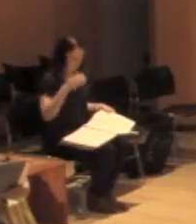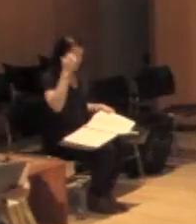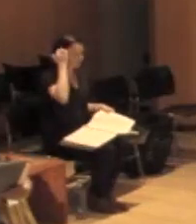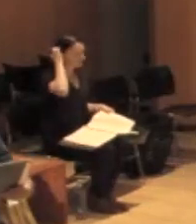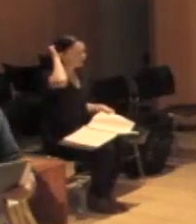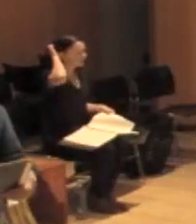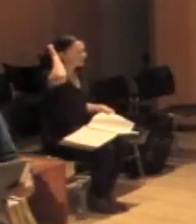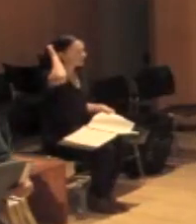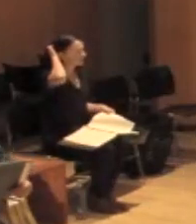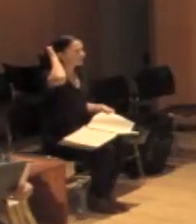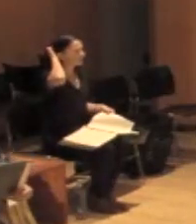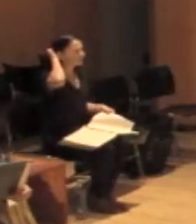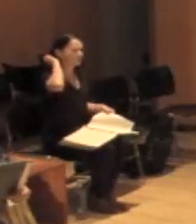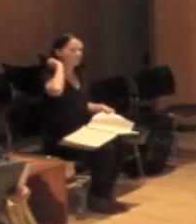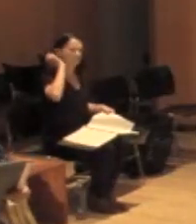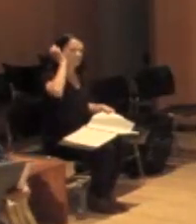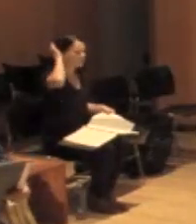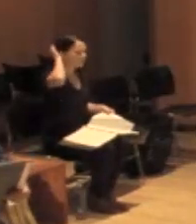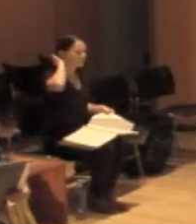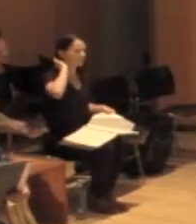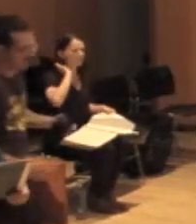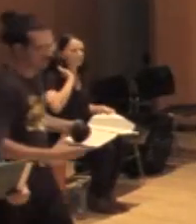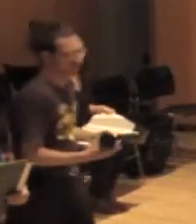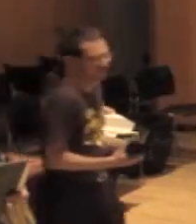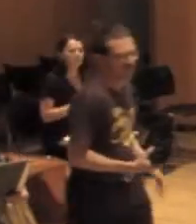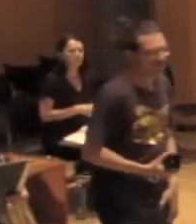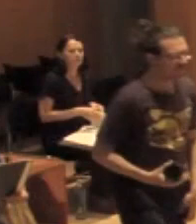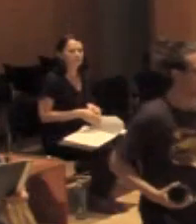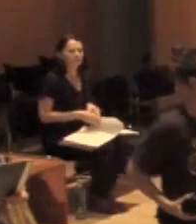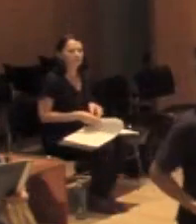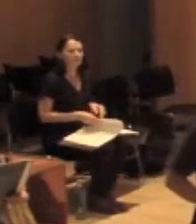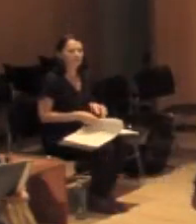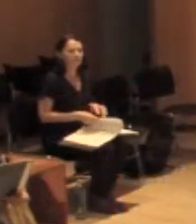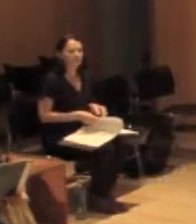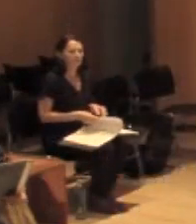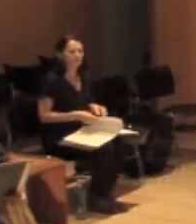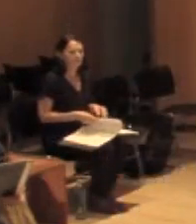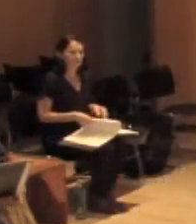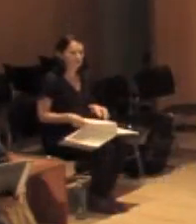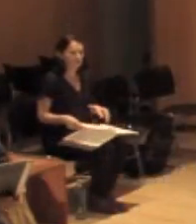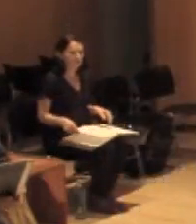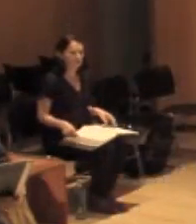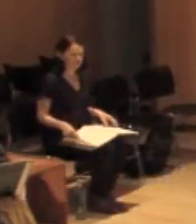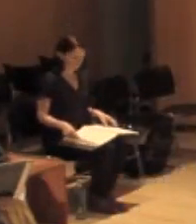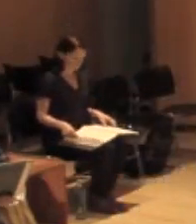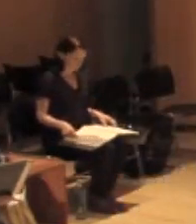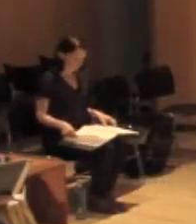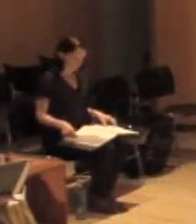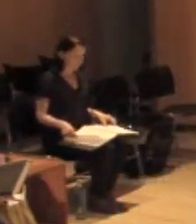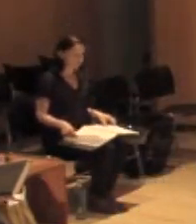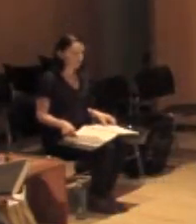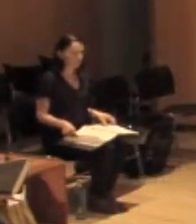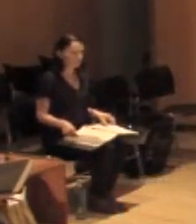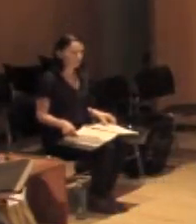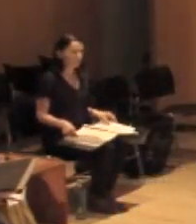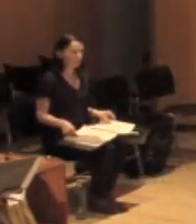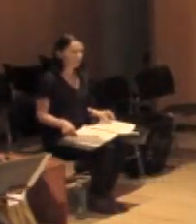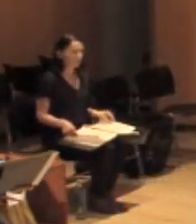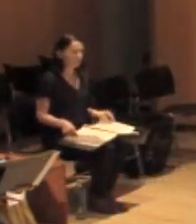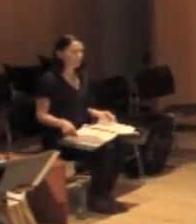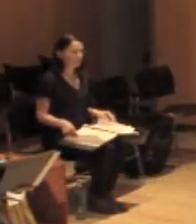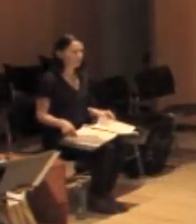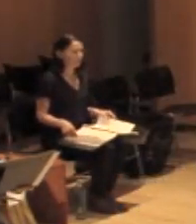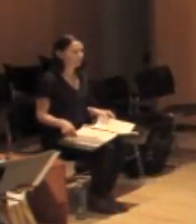I was literally about to grab them and timing where's the